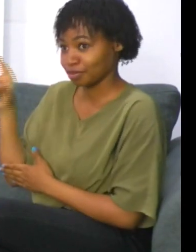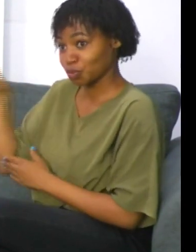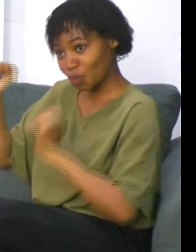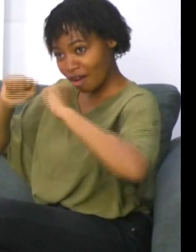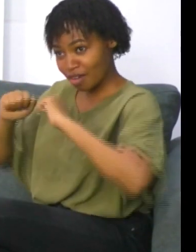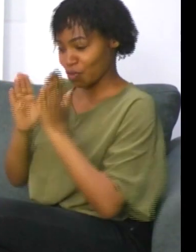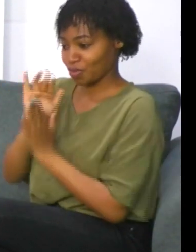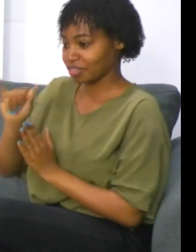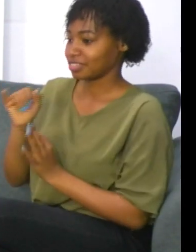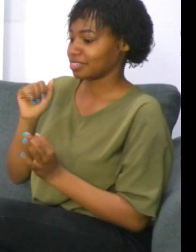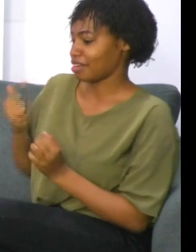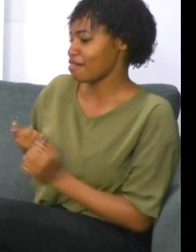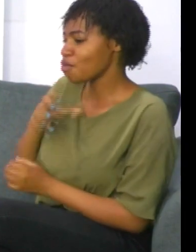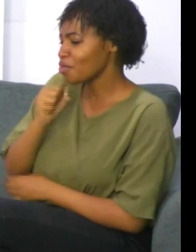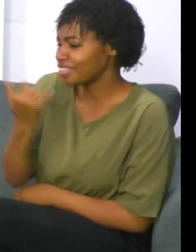you agree